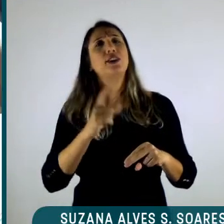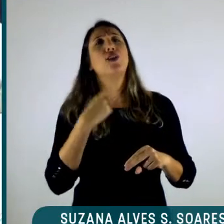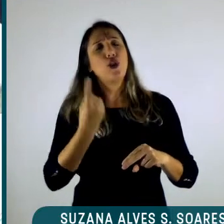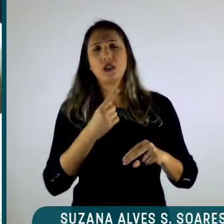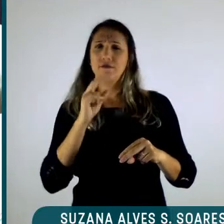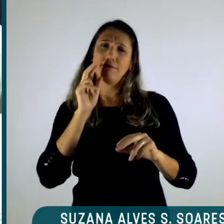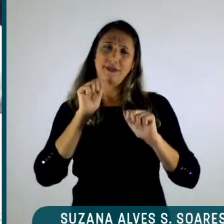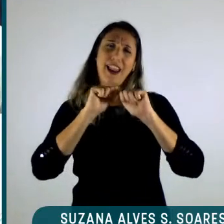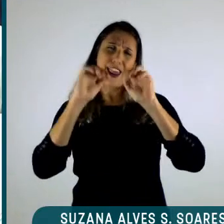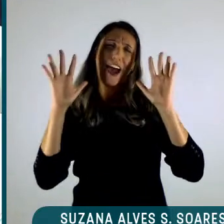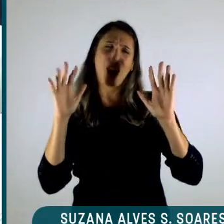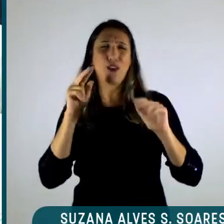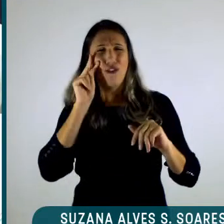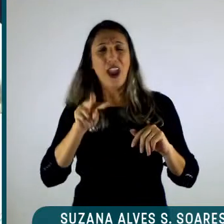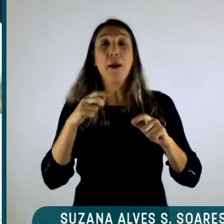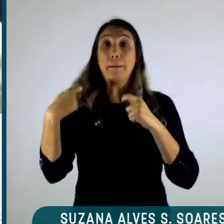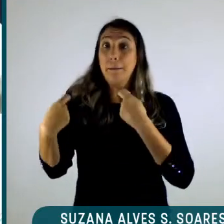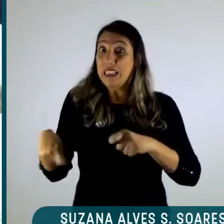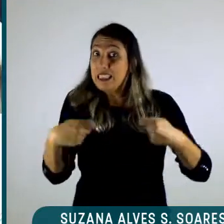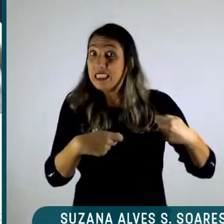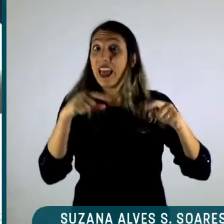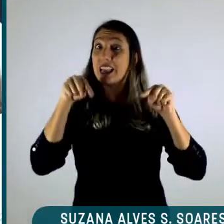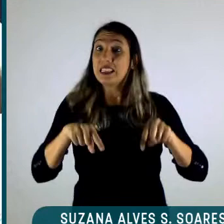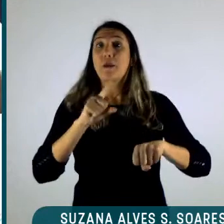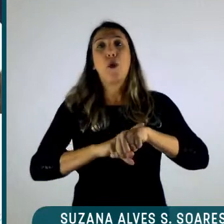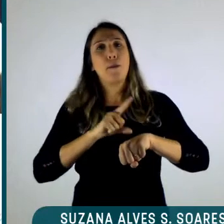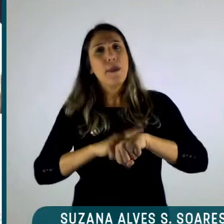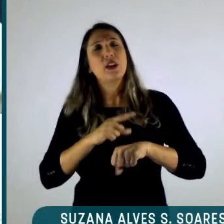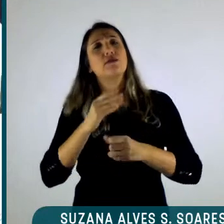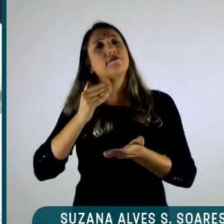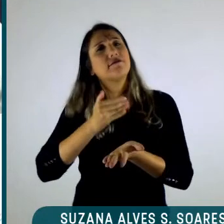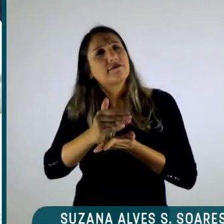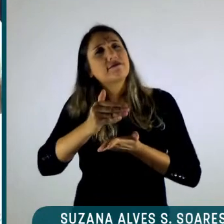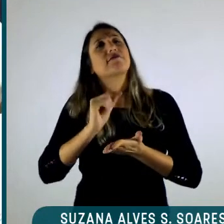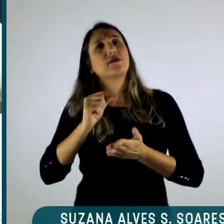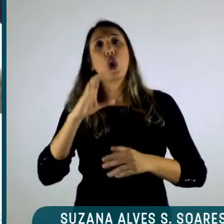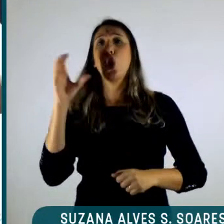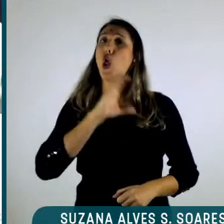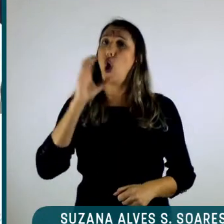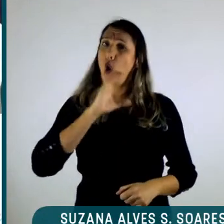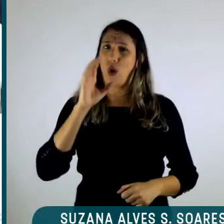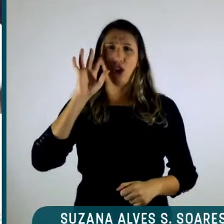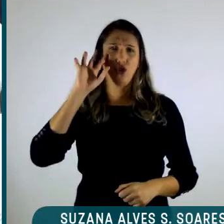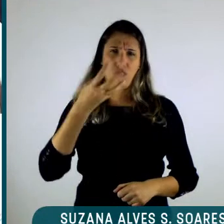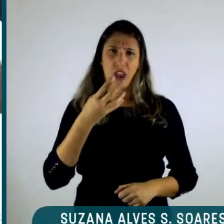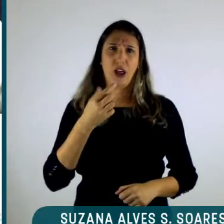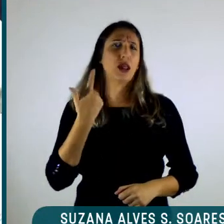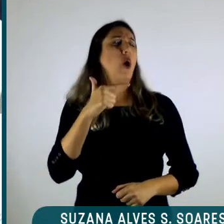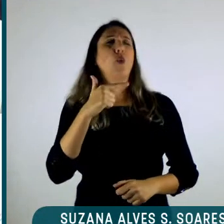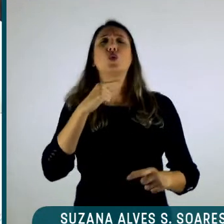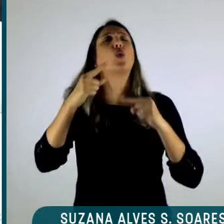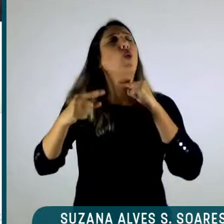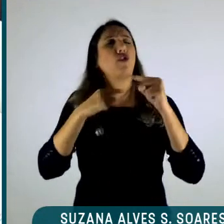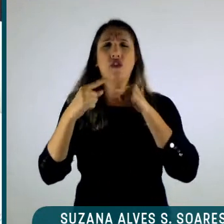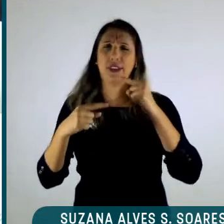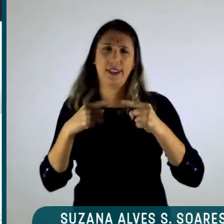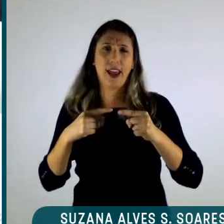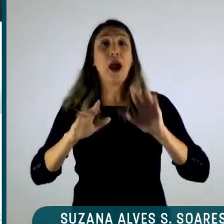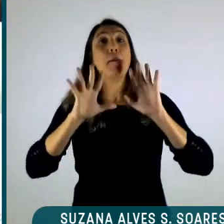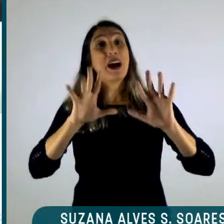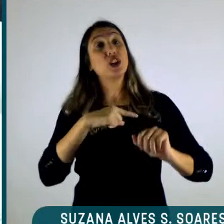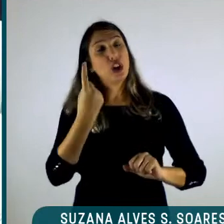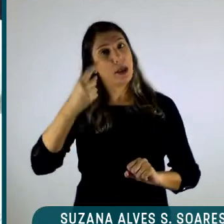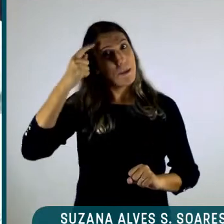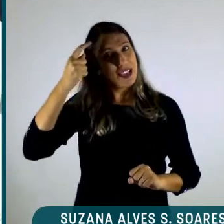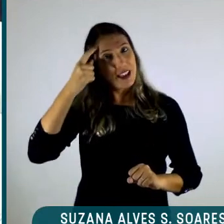it is important for us to, of course, we at this moment we need those initiatives to be emergent, an emergency. There's no doubt